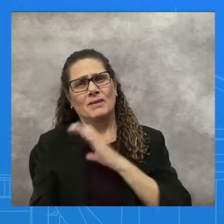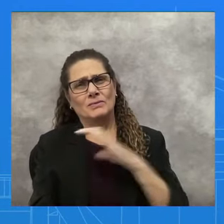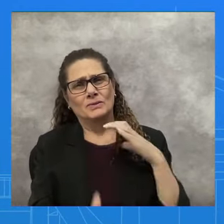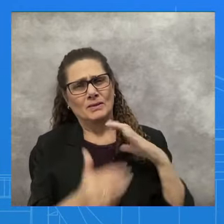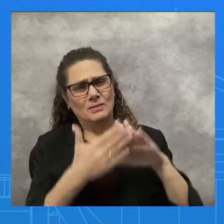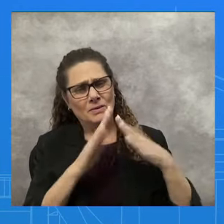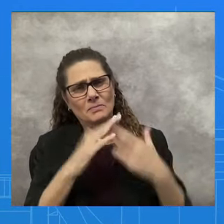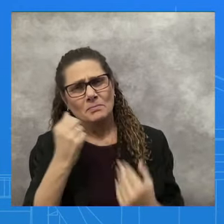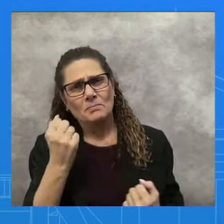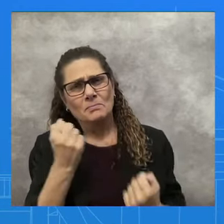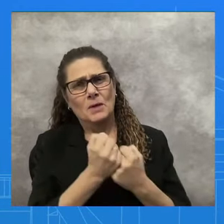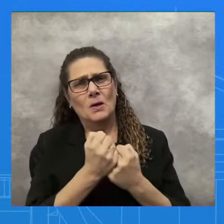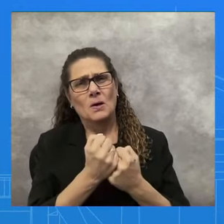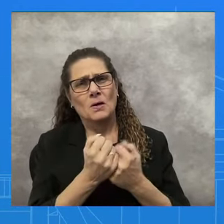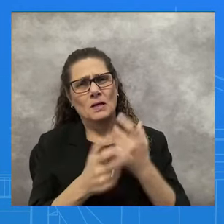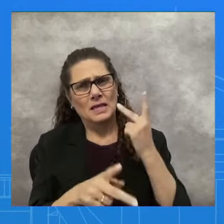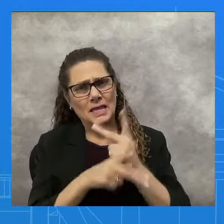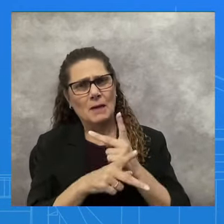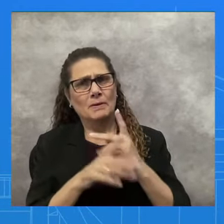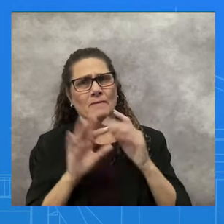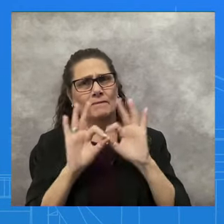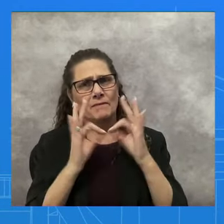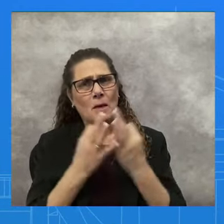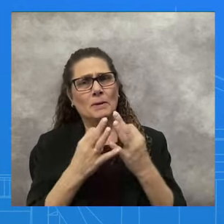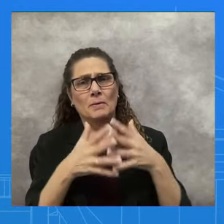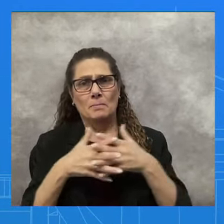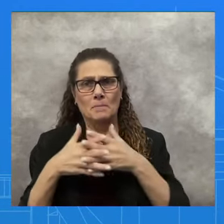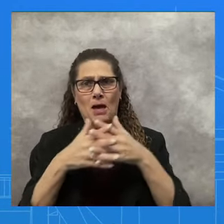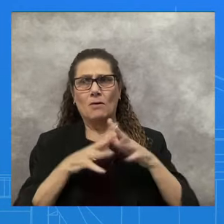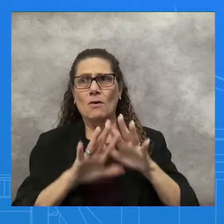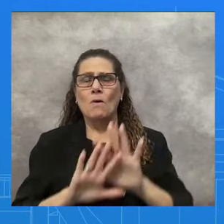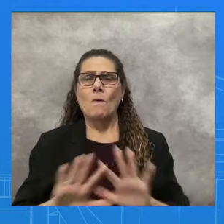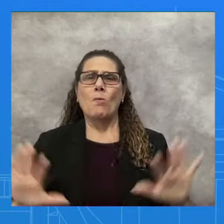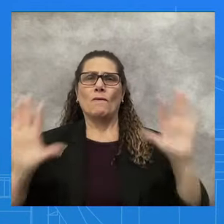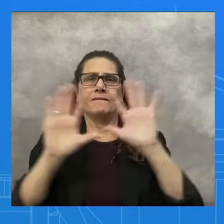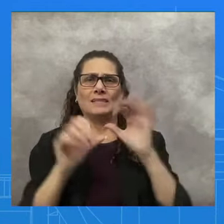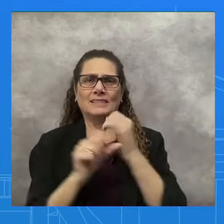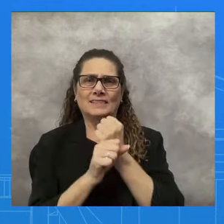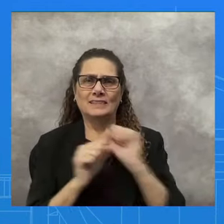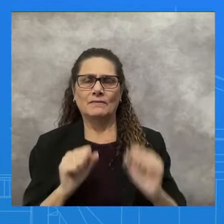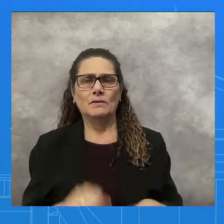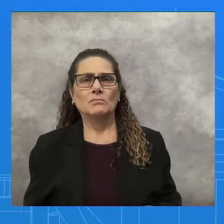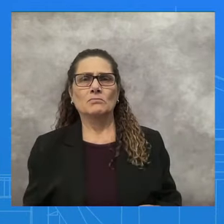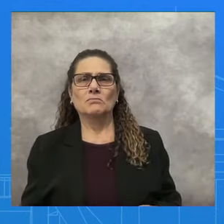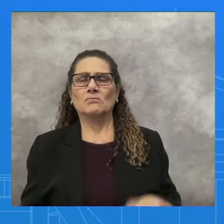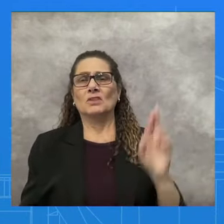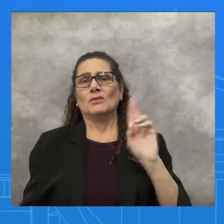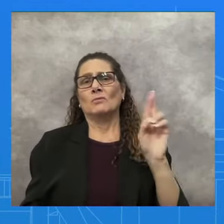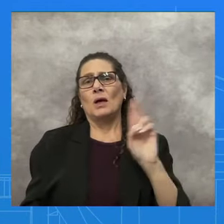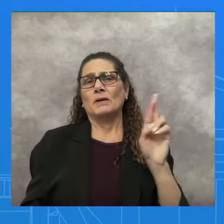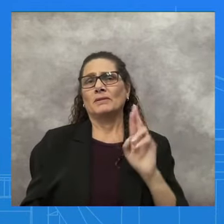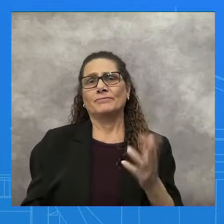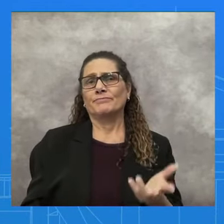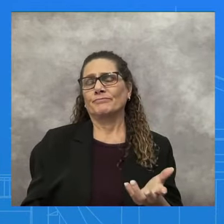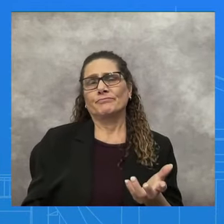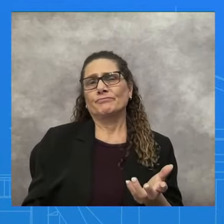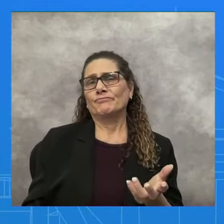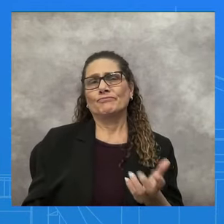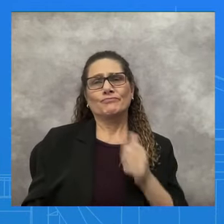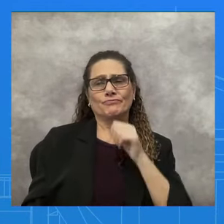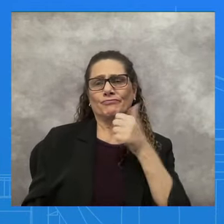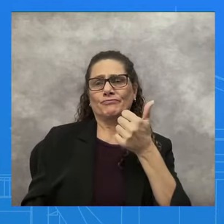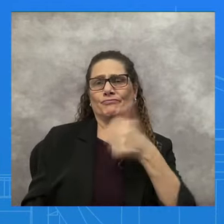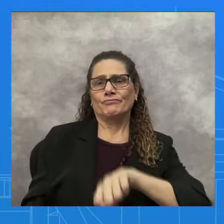to keep families and Americans safe. They didn't vote for that. And we're talking about billions of dollars to federal, state, and